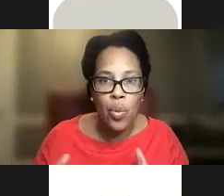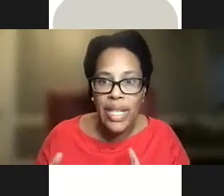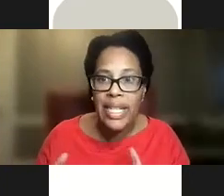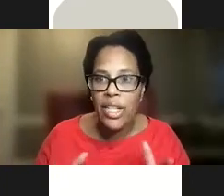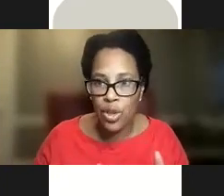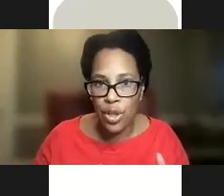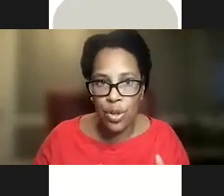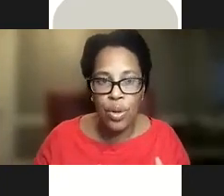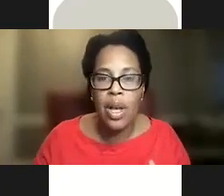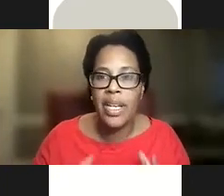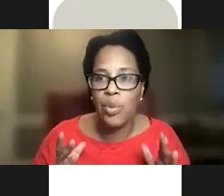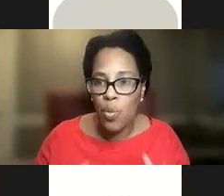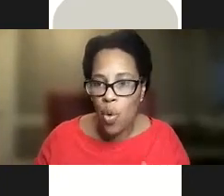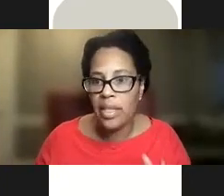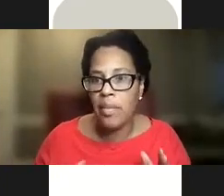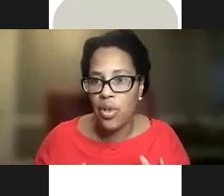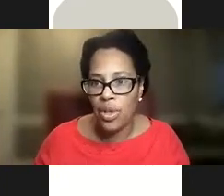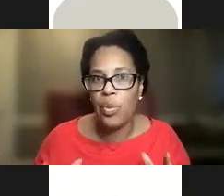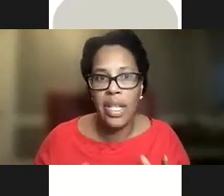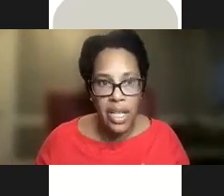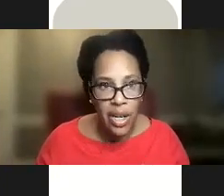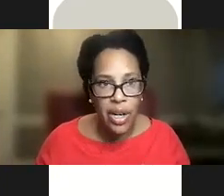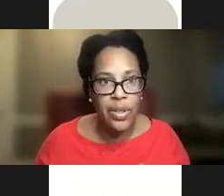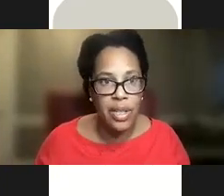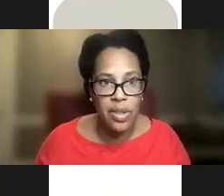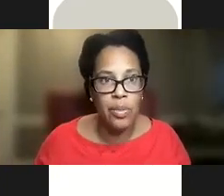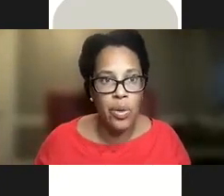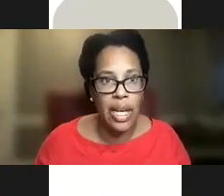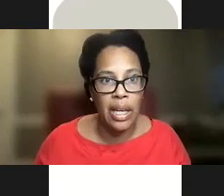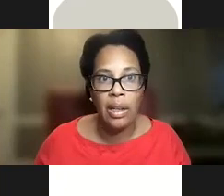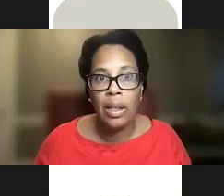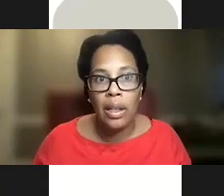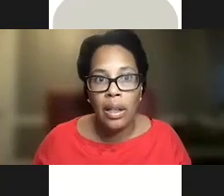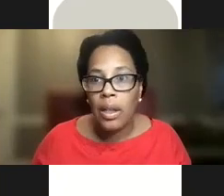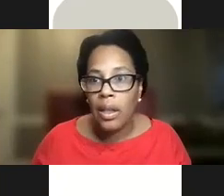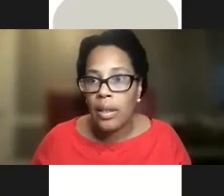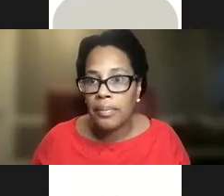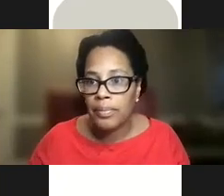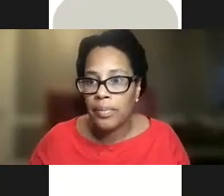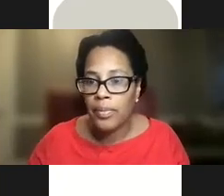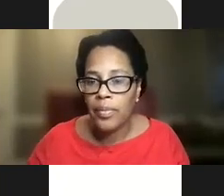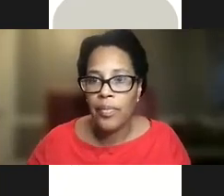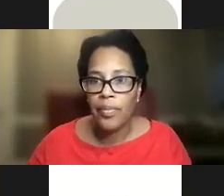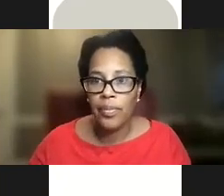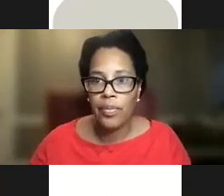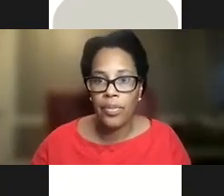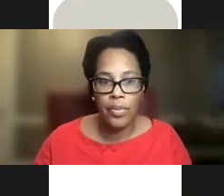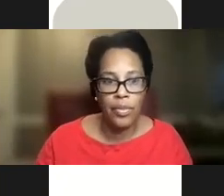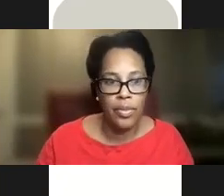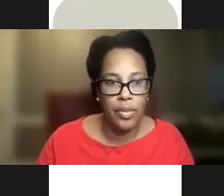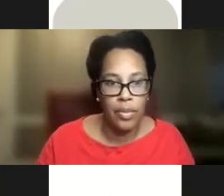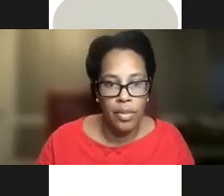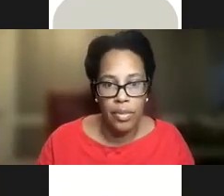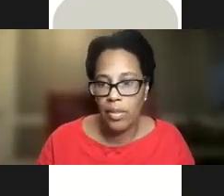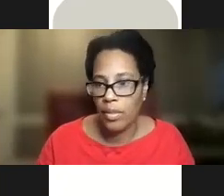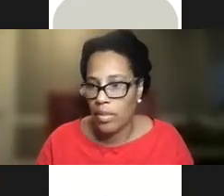about what we need to do, because we want to make sure that we hear this testimony. Yes. So everyone needs to go in the